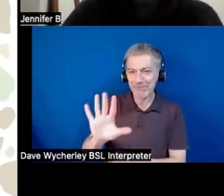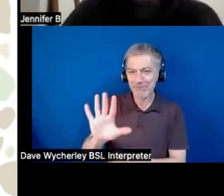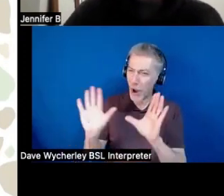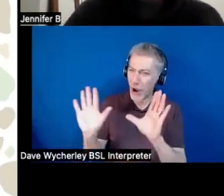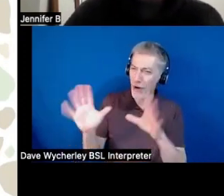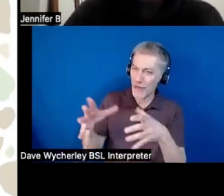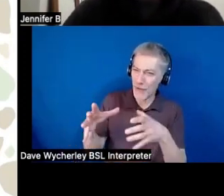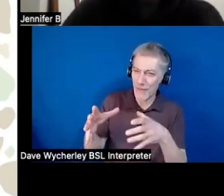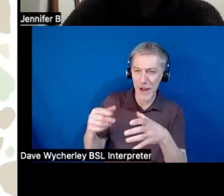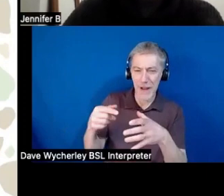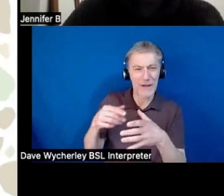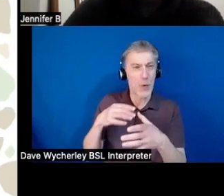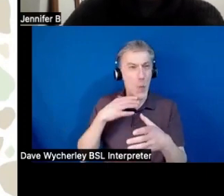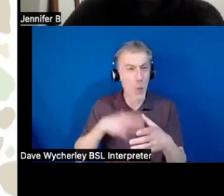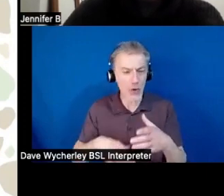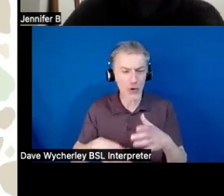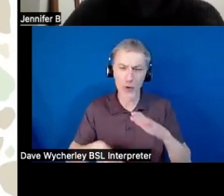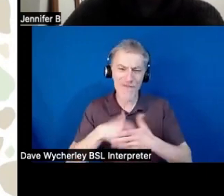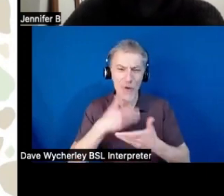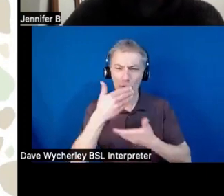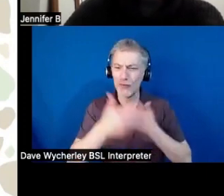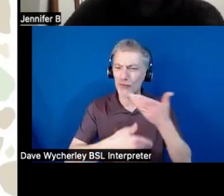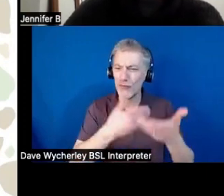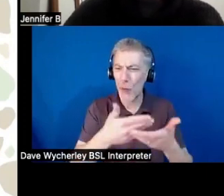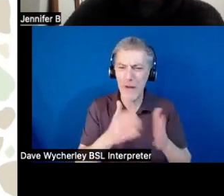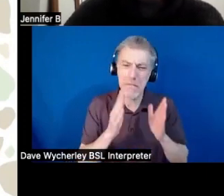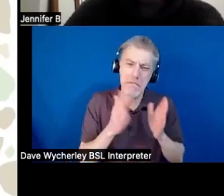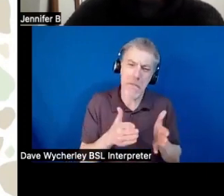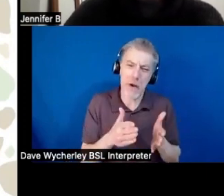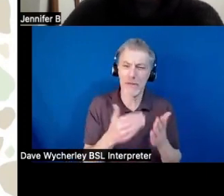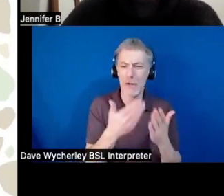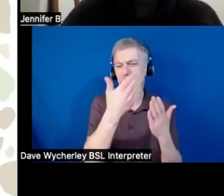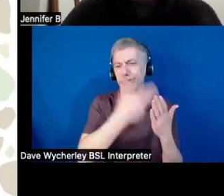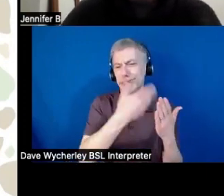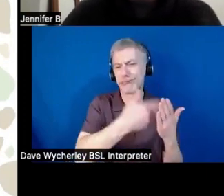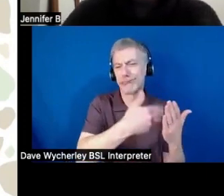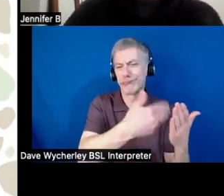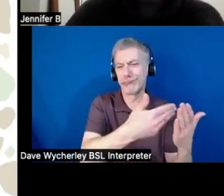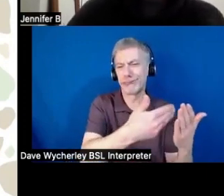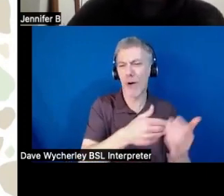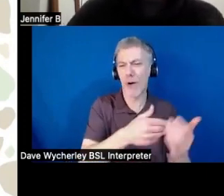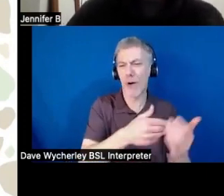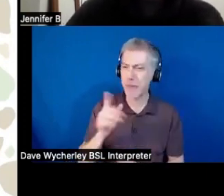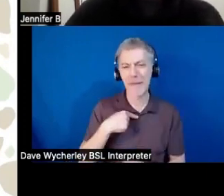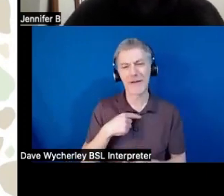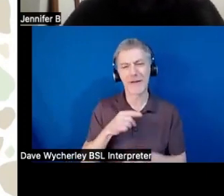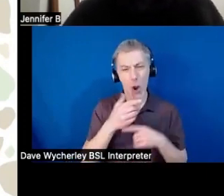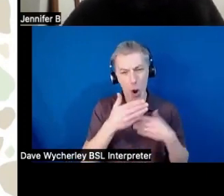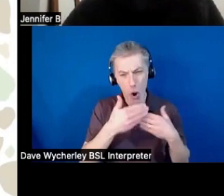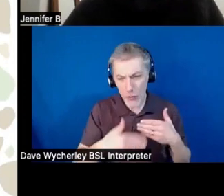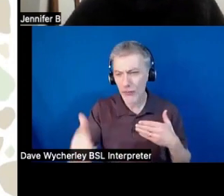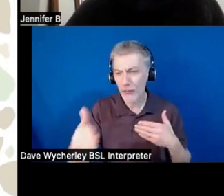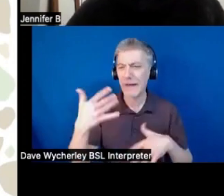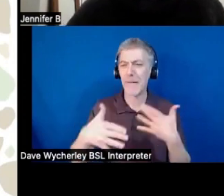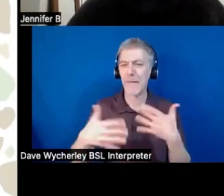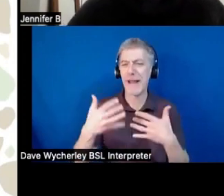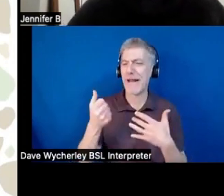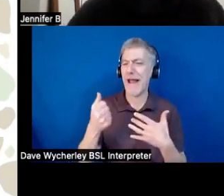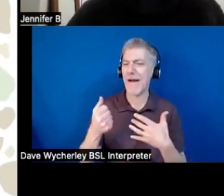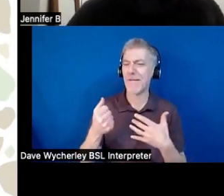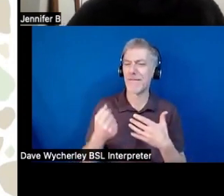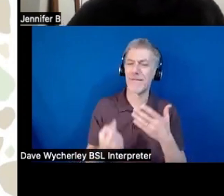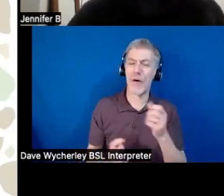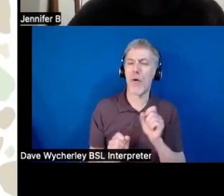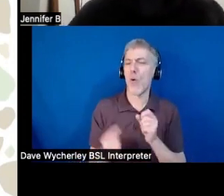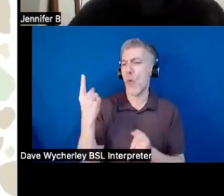narrative arc, and shows the kind of kaleidoscopic nature of chronic pain experiences. And it got me thinking about